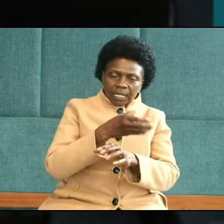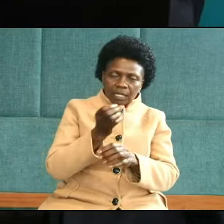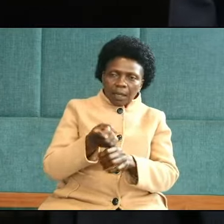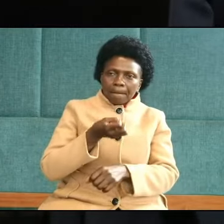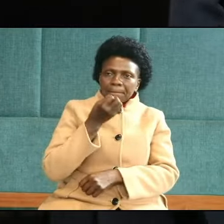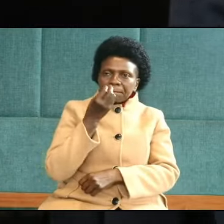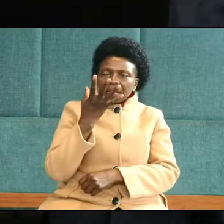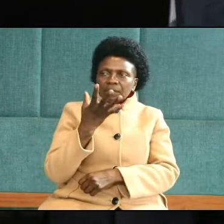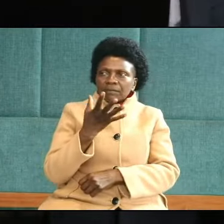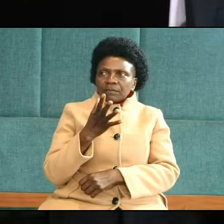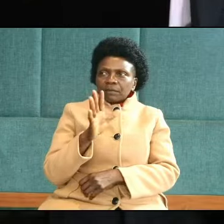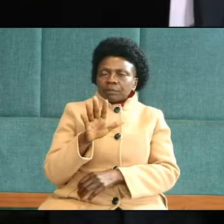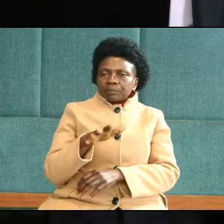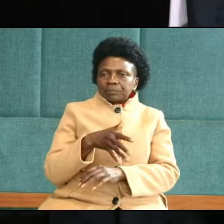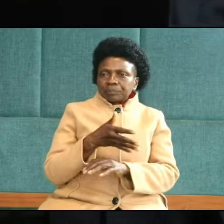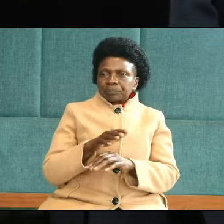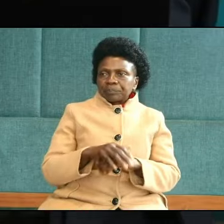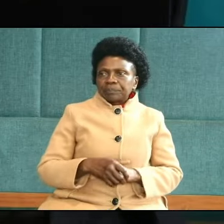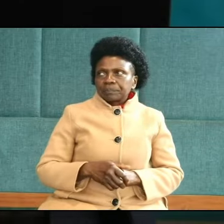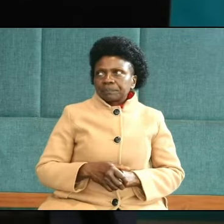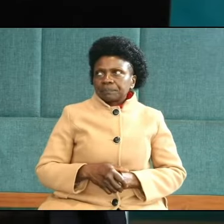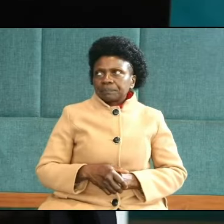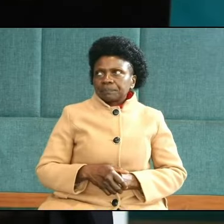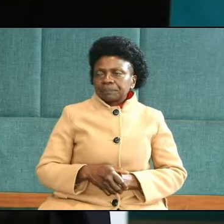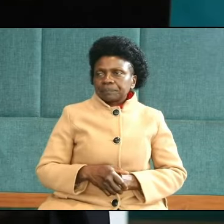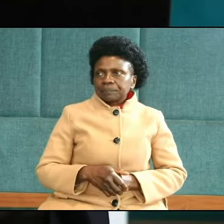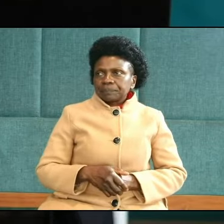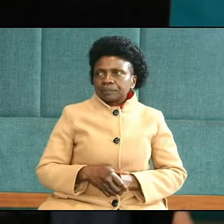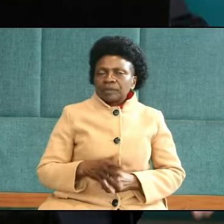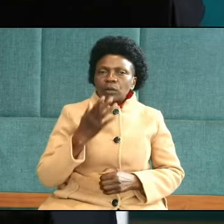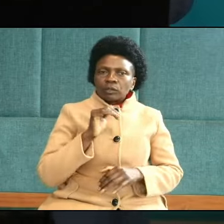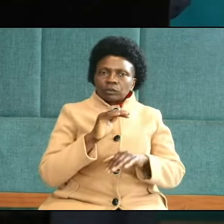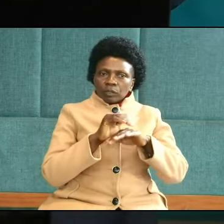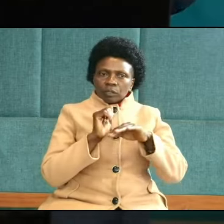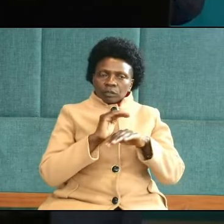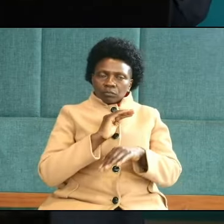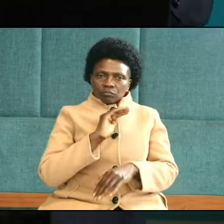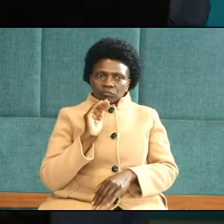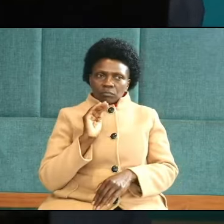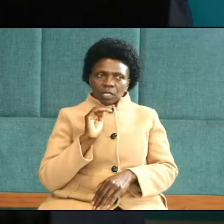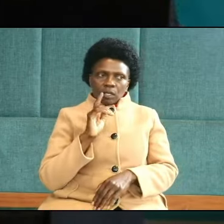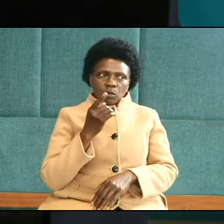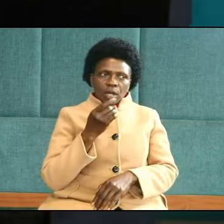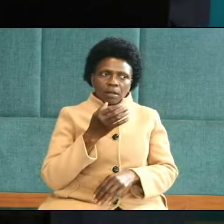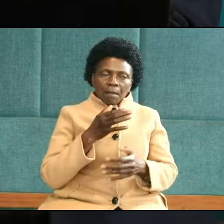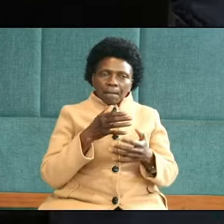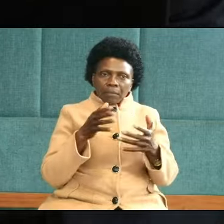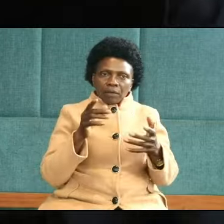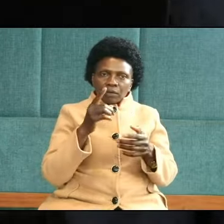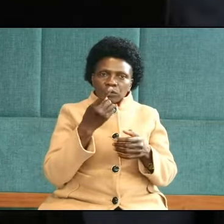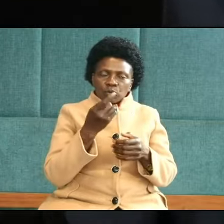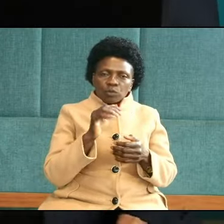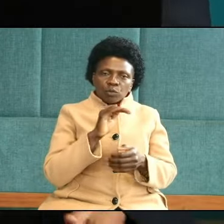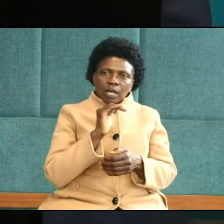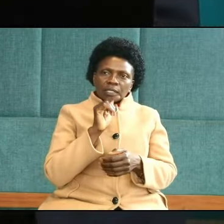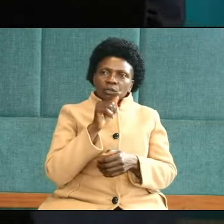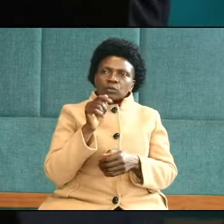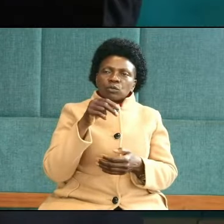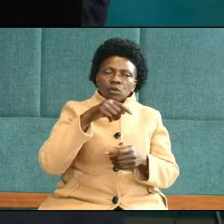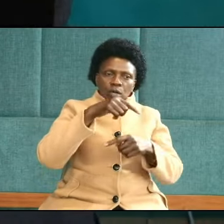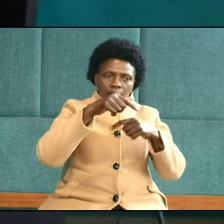beautiful hymn. We're going to appeal to you. If there's one or more of you, we're going to ask you